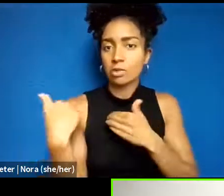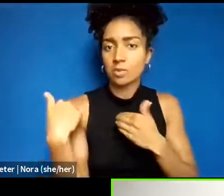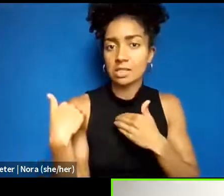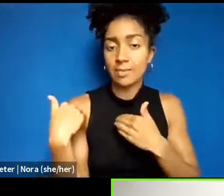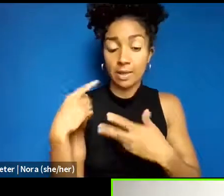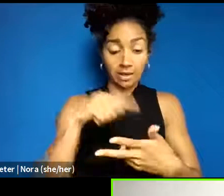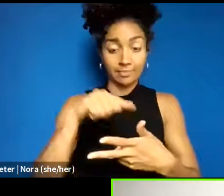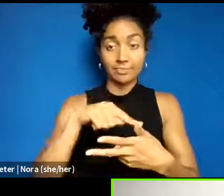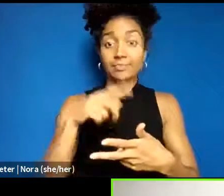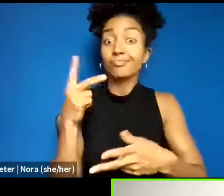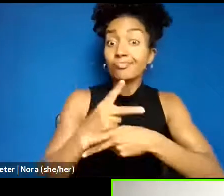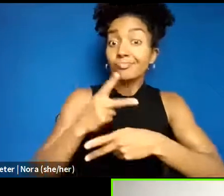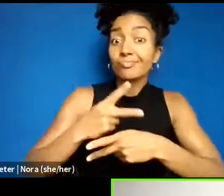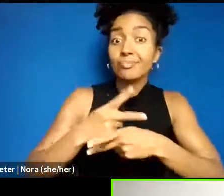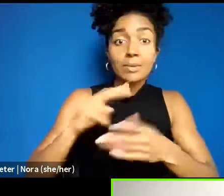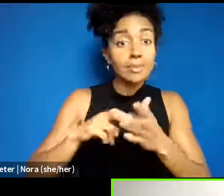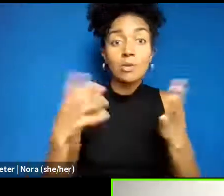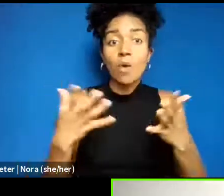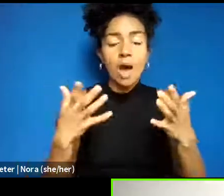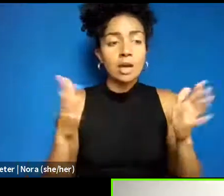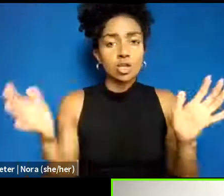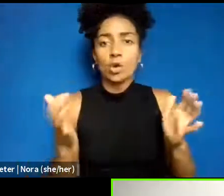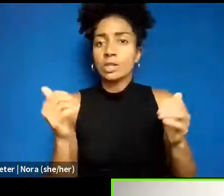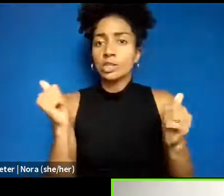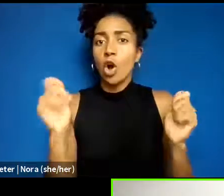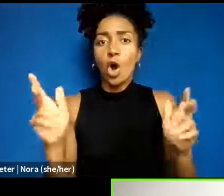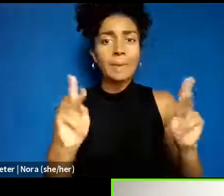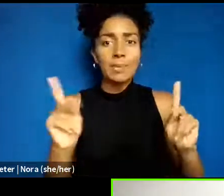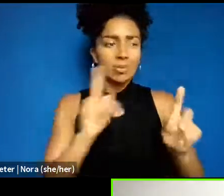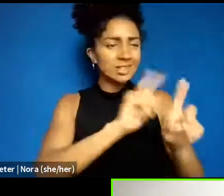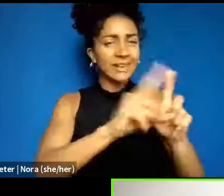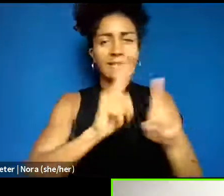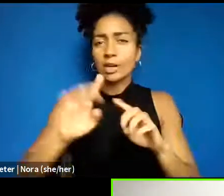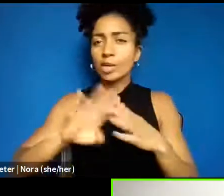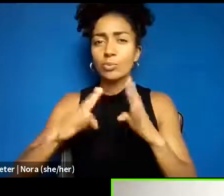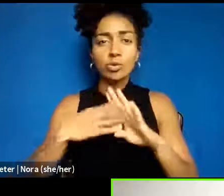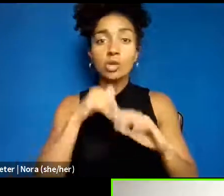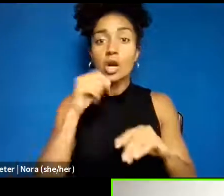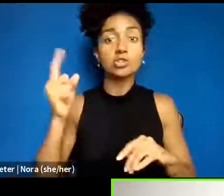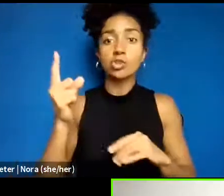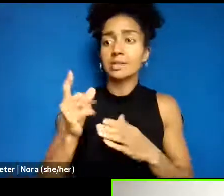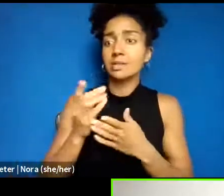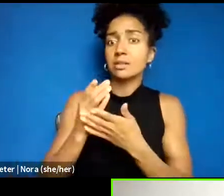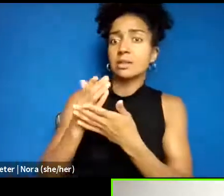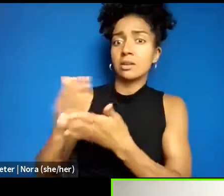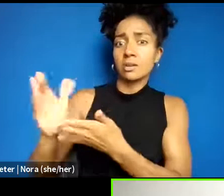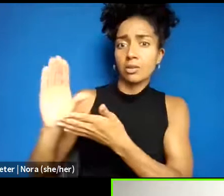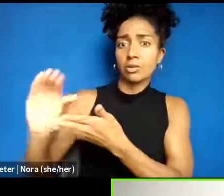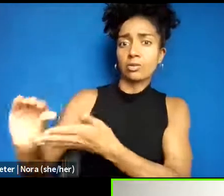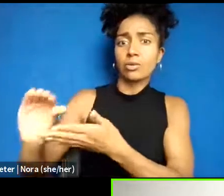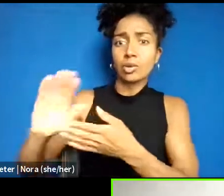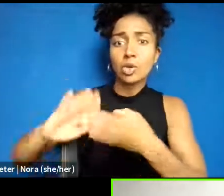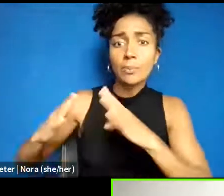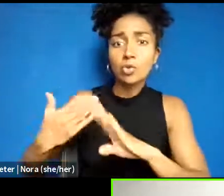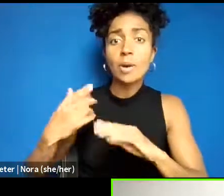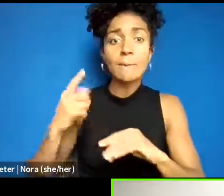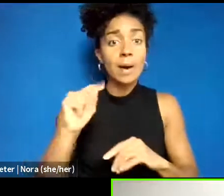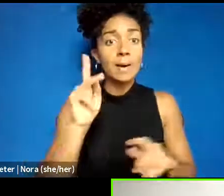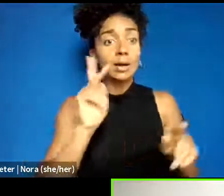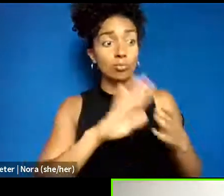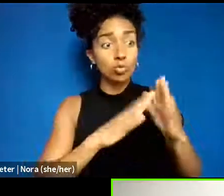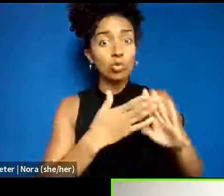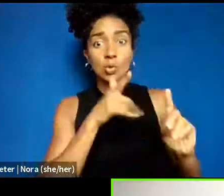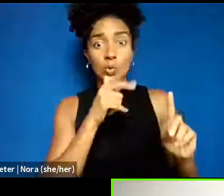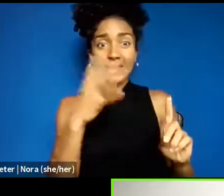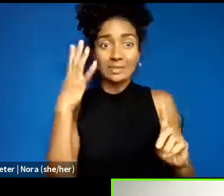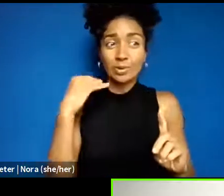folks who come from any community that is not just marginalized, but also facing attacks or under attack, encouraging people